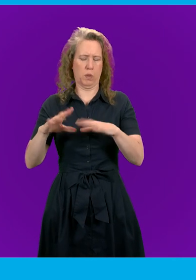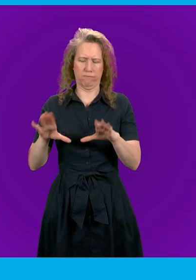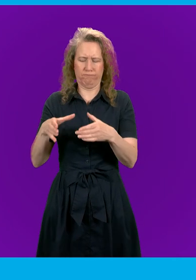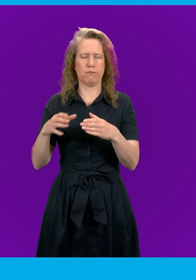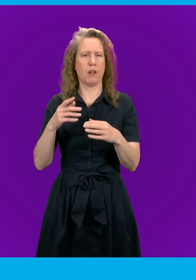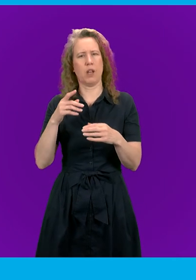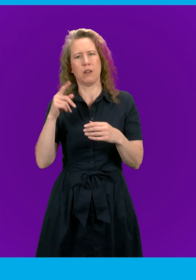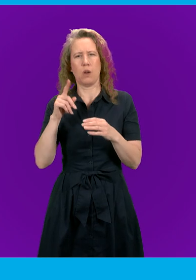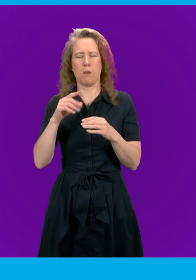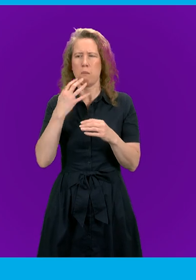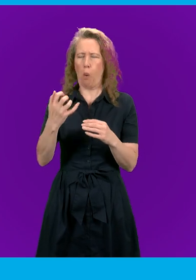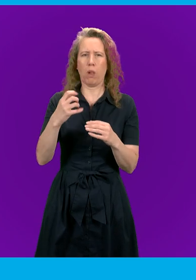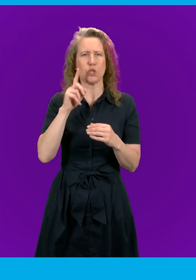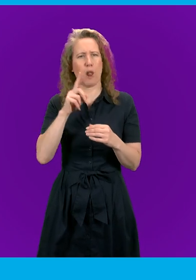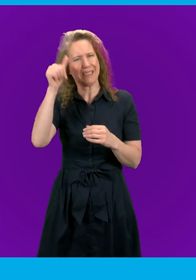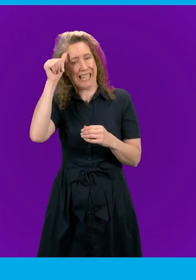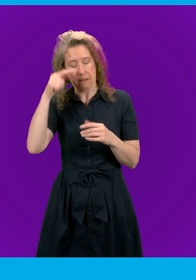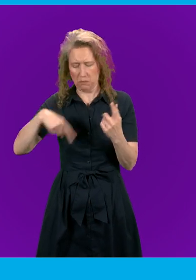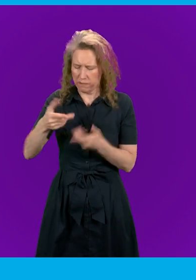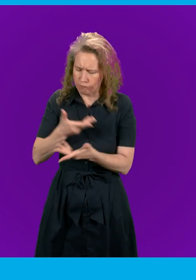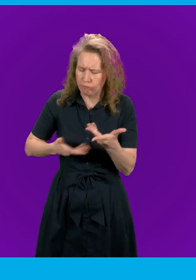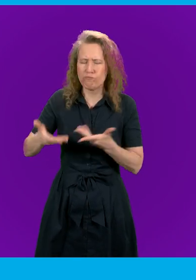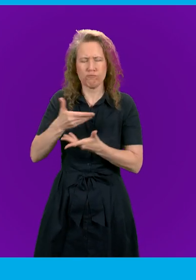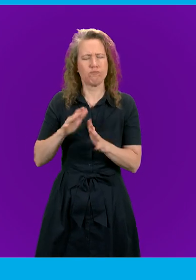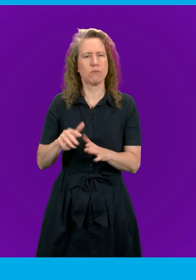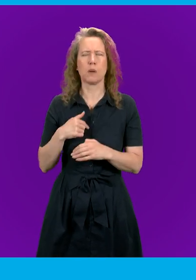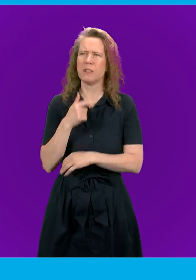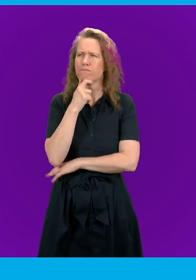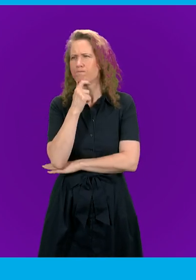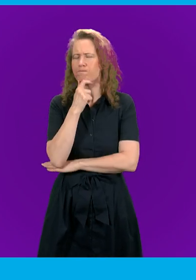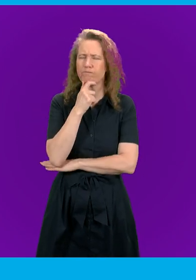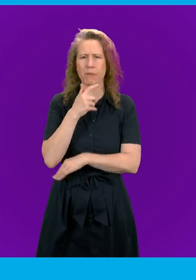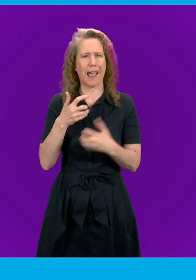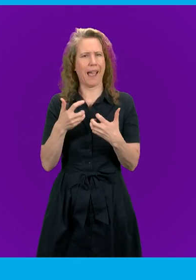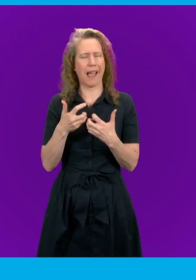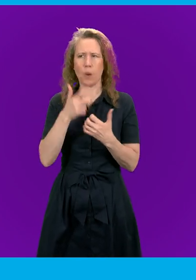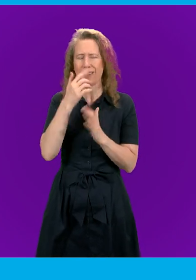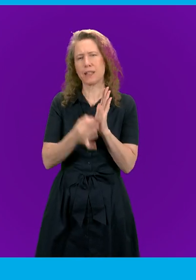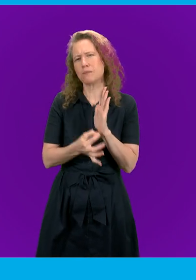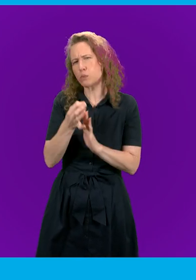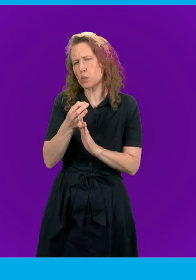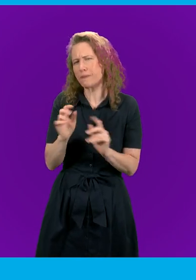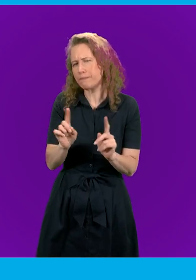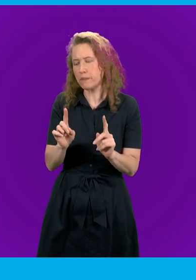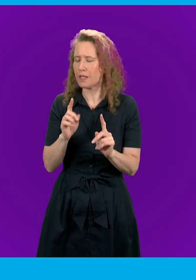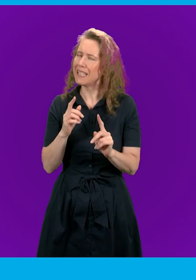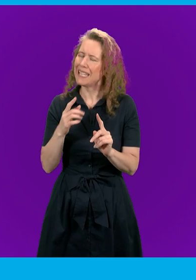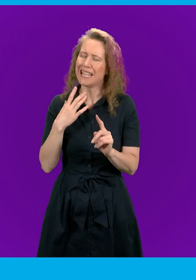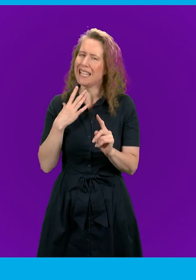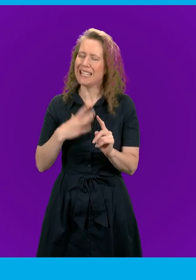Know, we kind of thought that the way that they could make it the best is bring it up